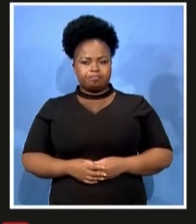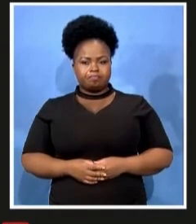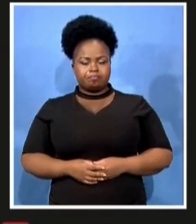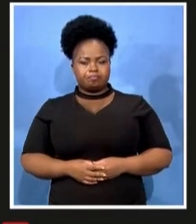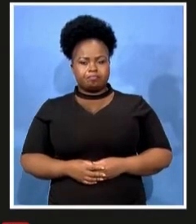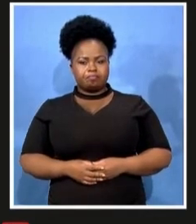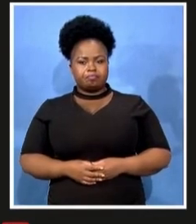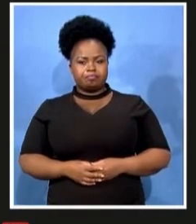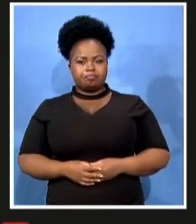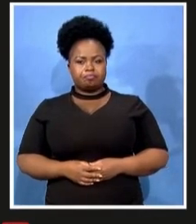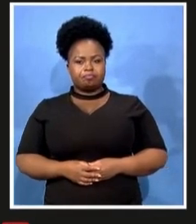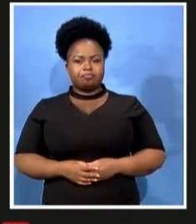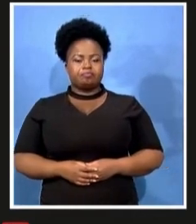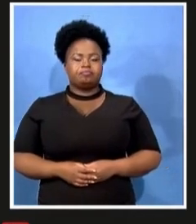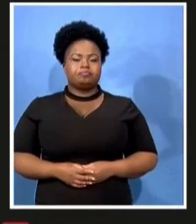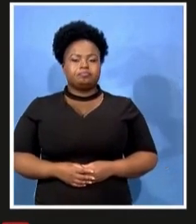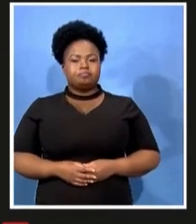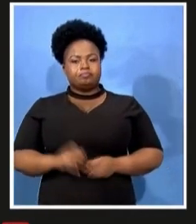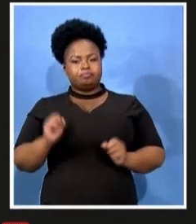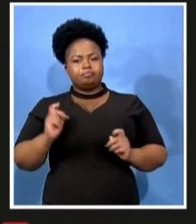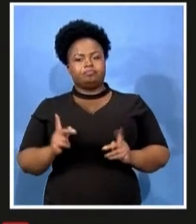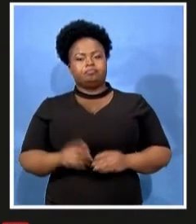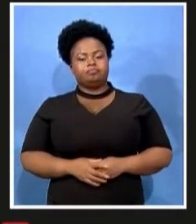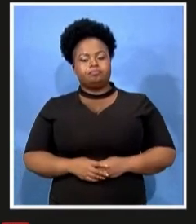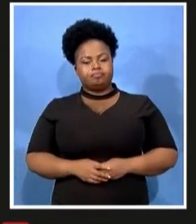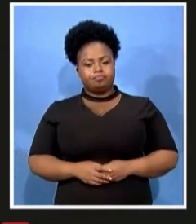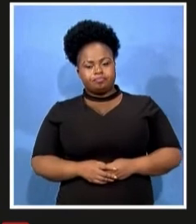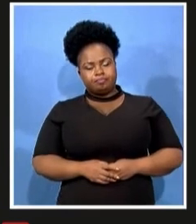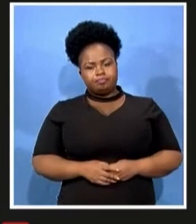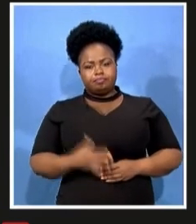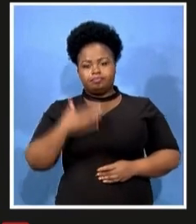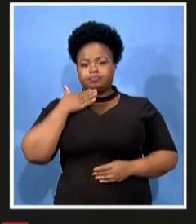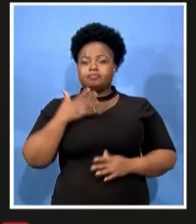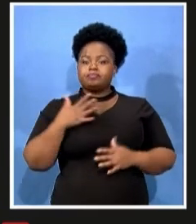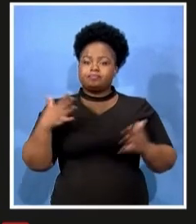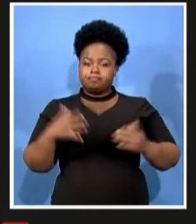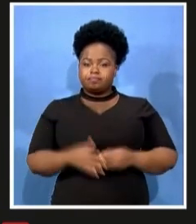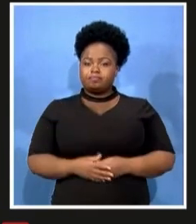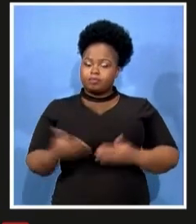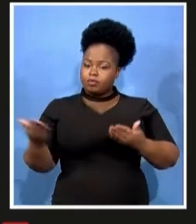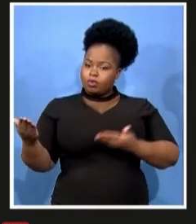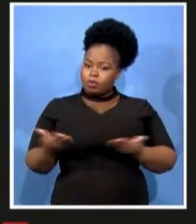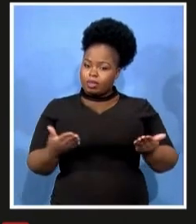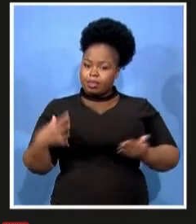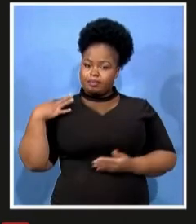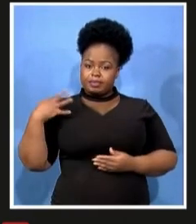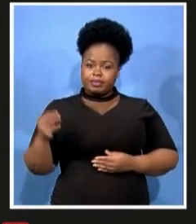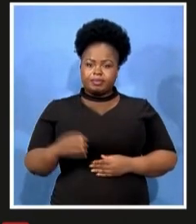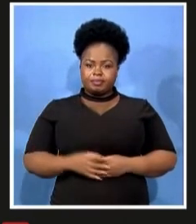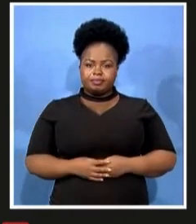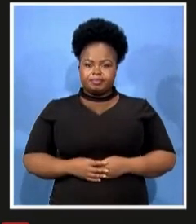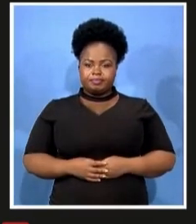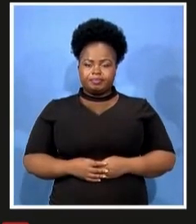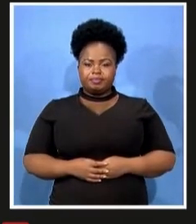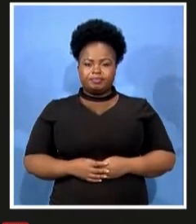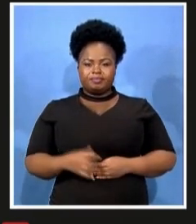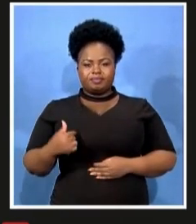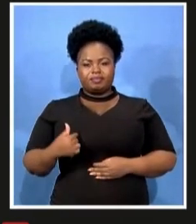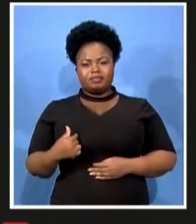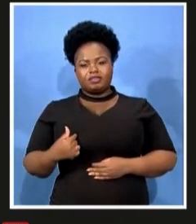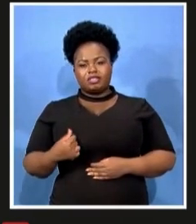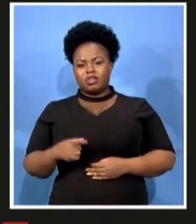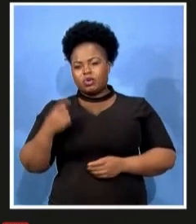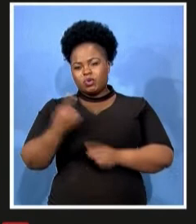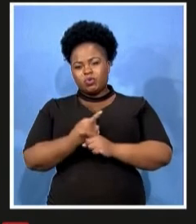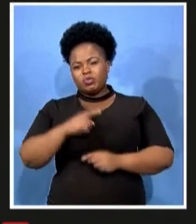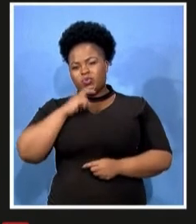Okay. Thank you very much. Welcome, Minister. I always use you, Mr. Khatla, because I always know